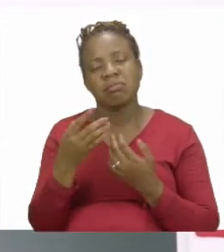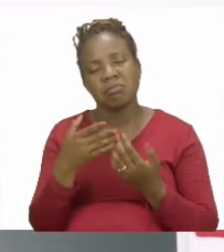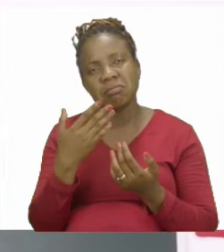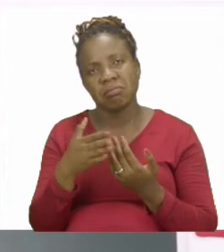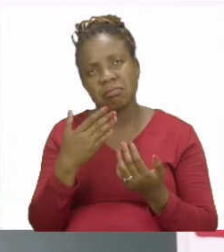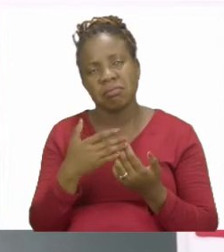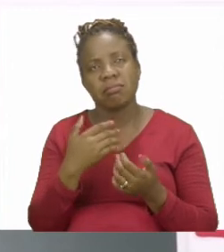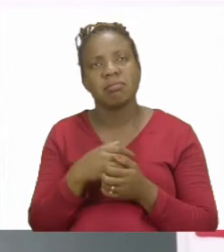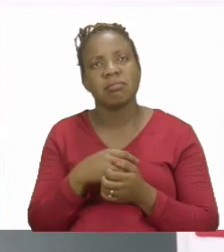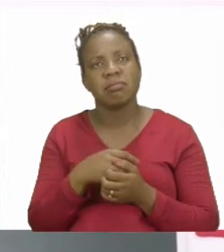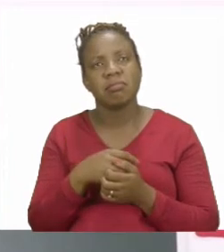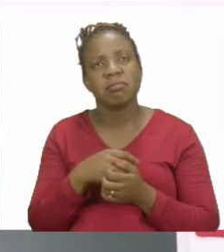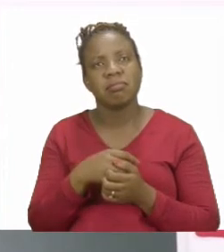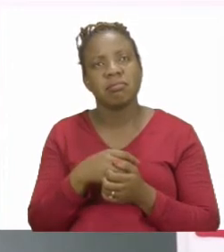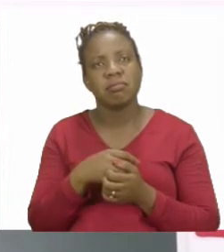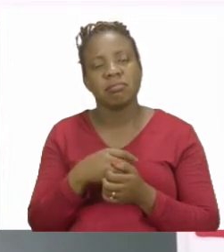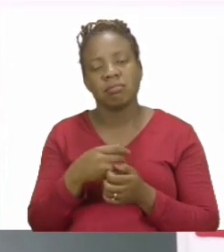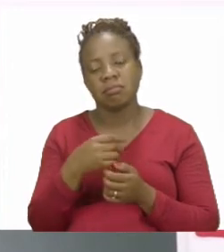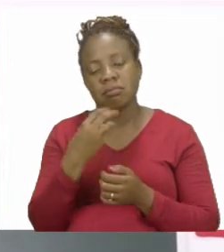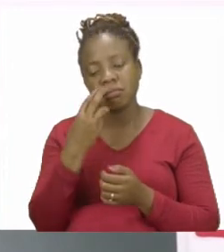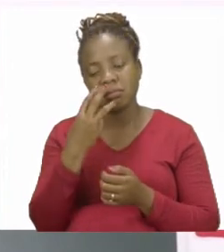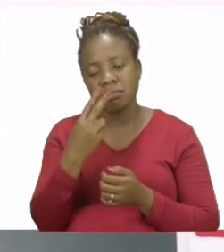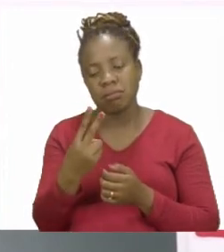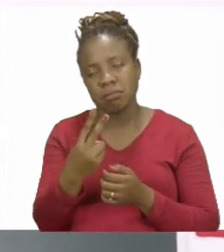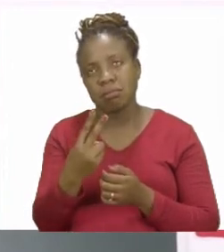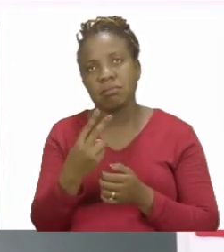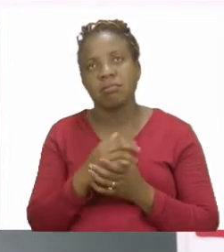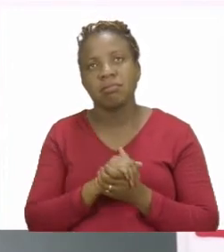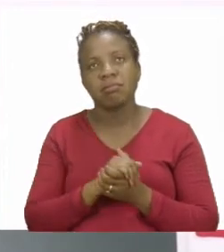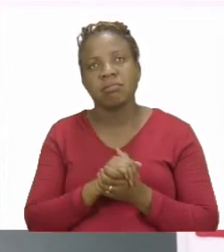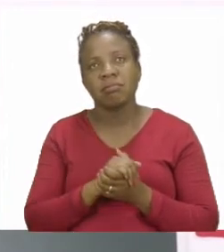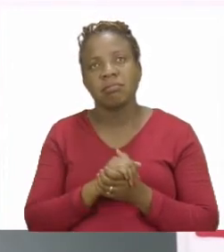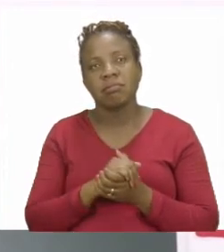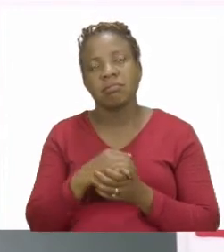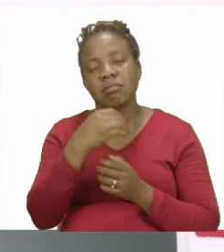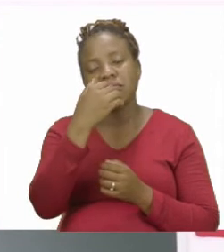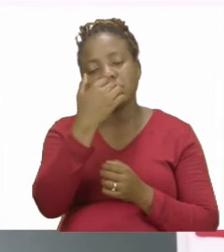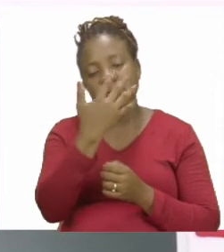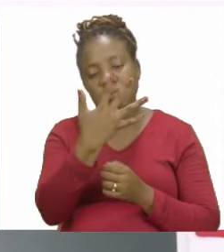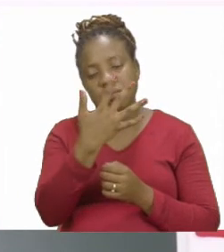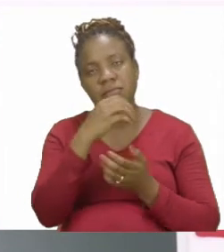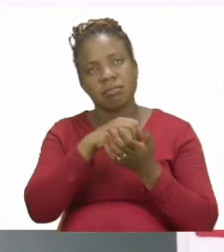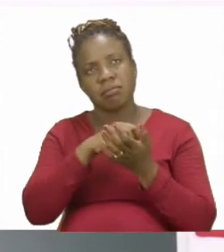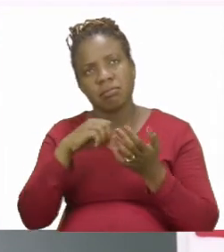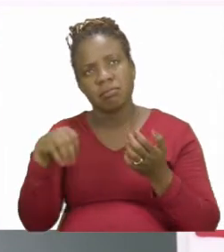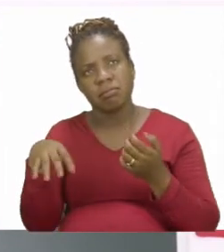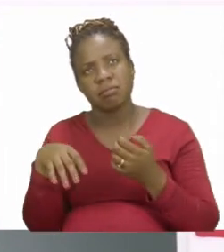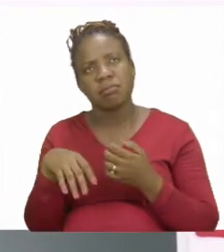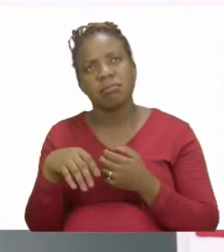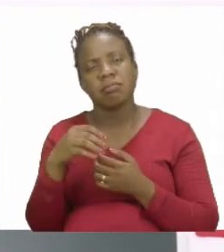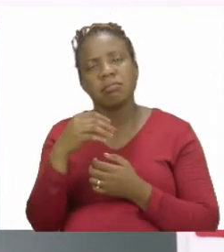It's 2. And then 5 minus 3 equals